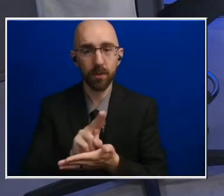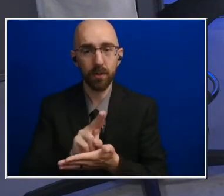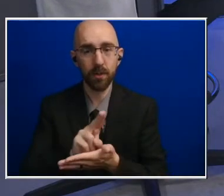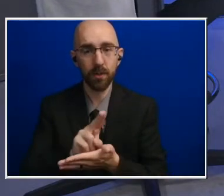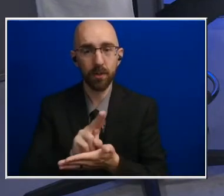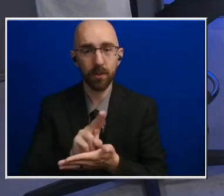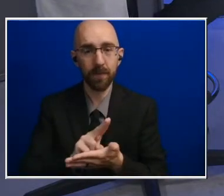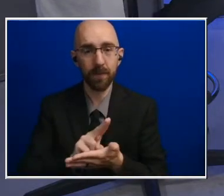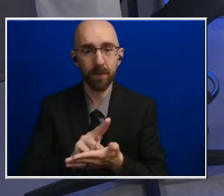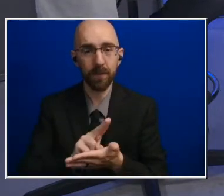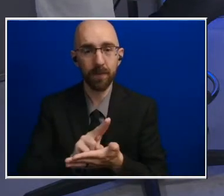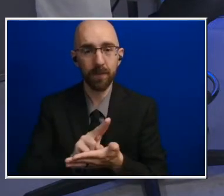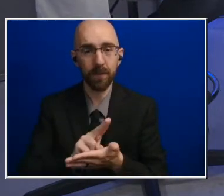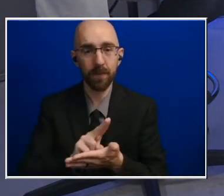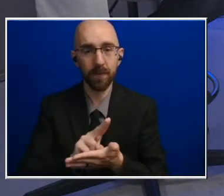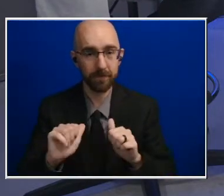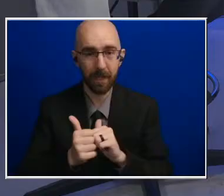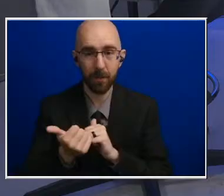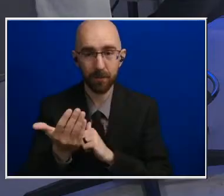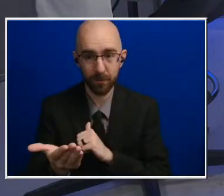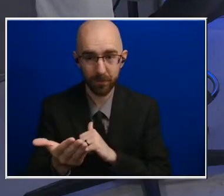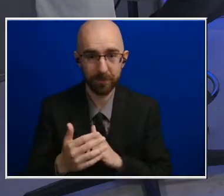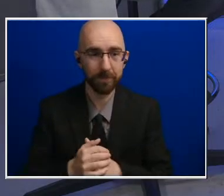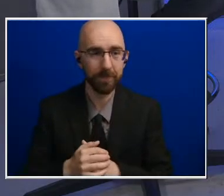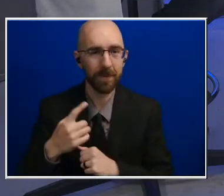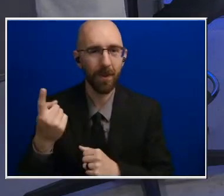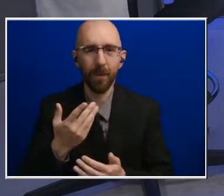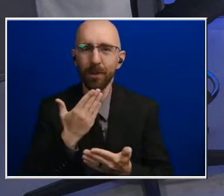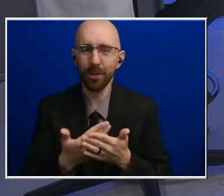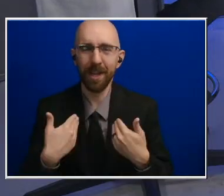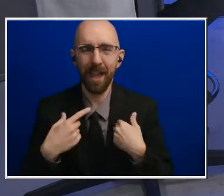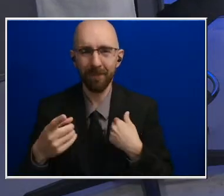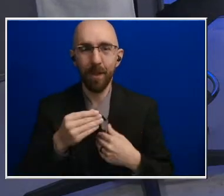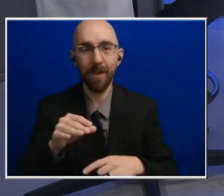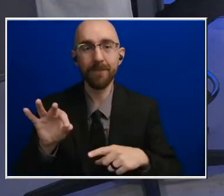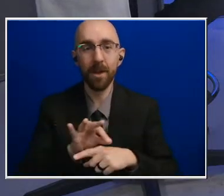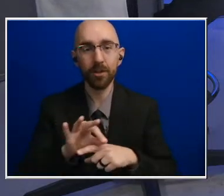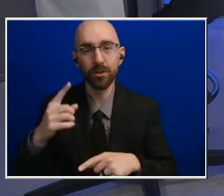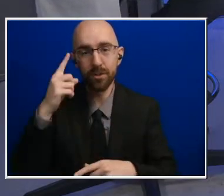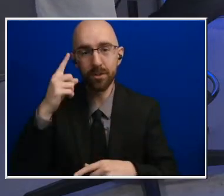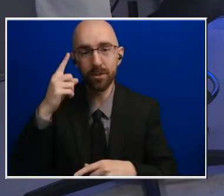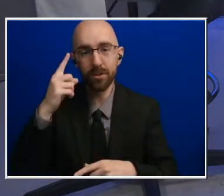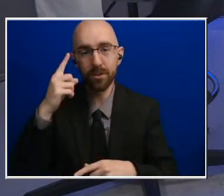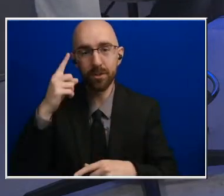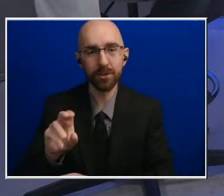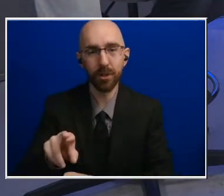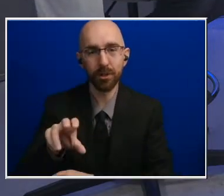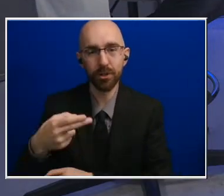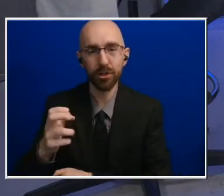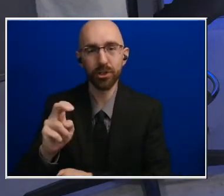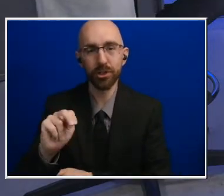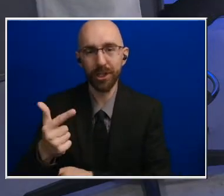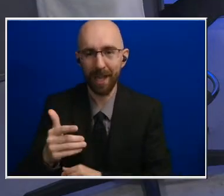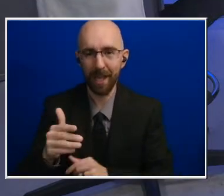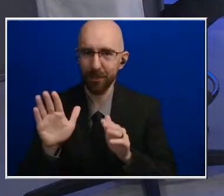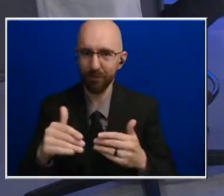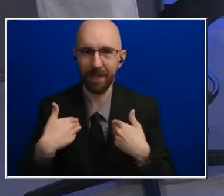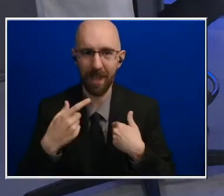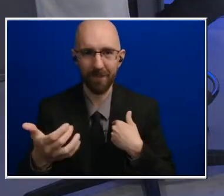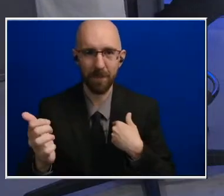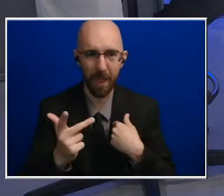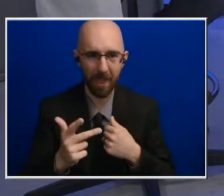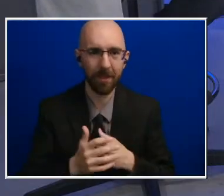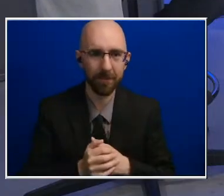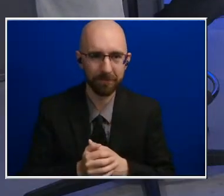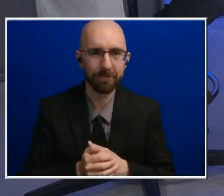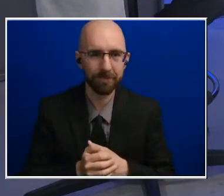are you? Good morning. Always great to have you, and functional neurosurgeon Dr. Jennifer Chang. Great to have you back with us. Thank you. Amy, you